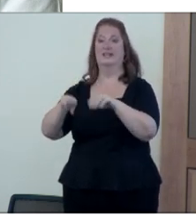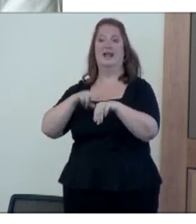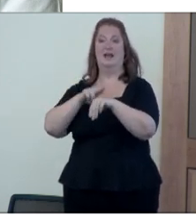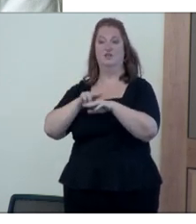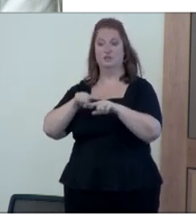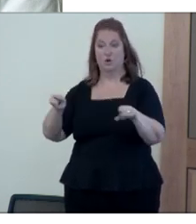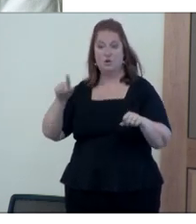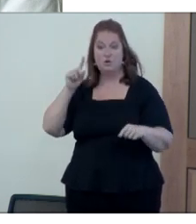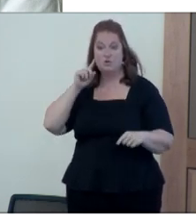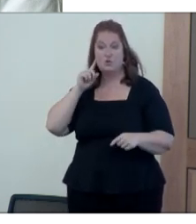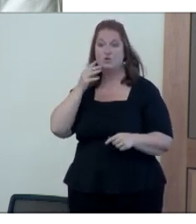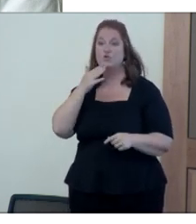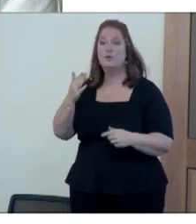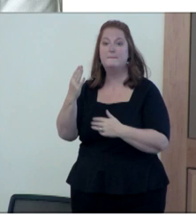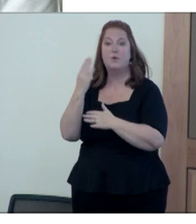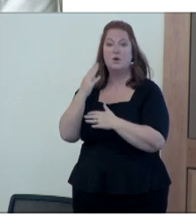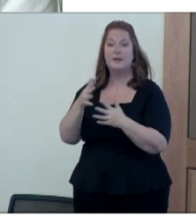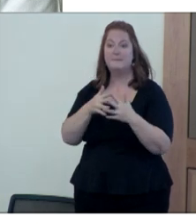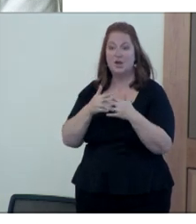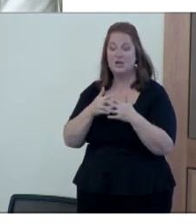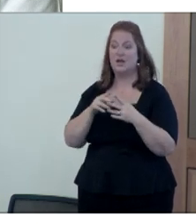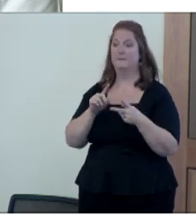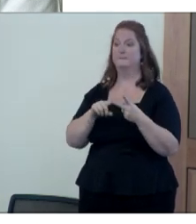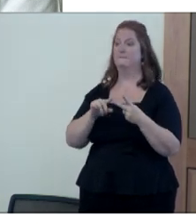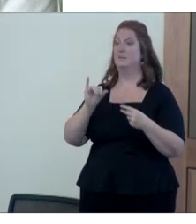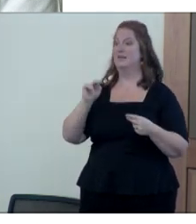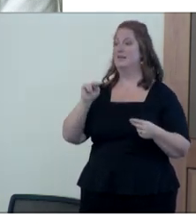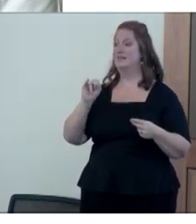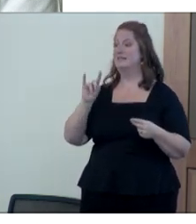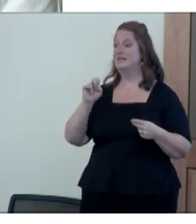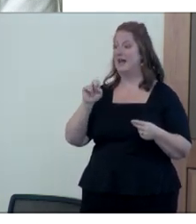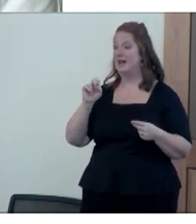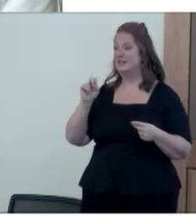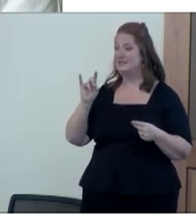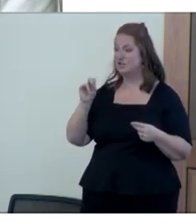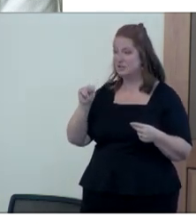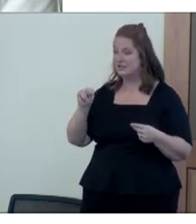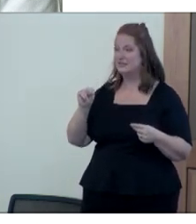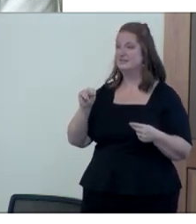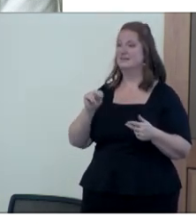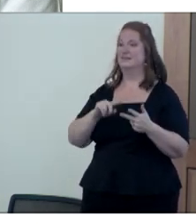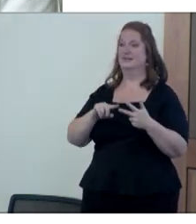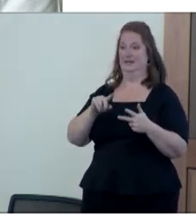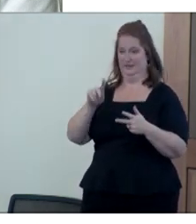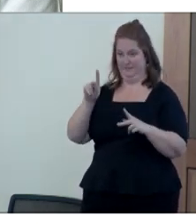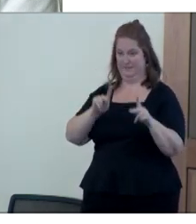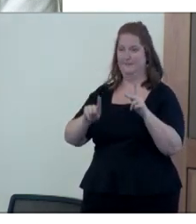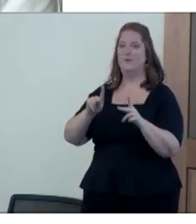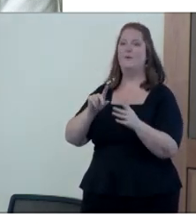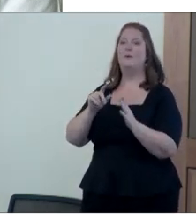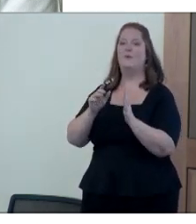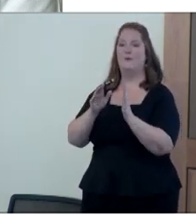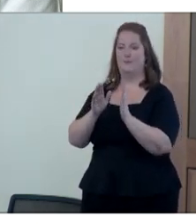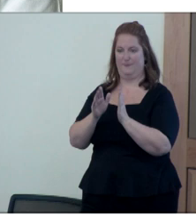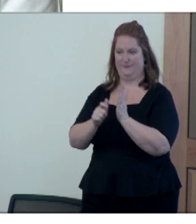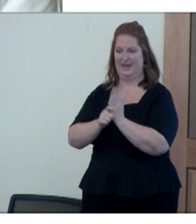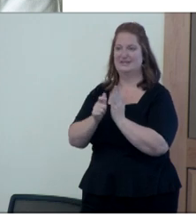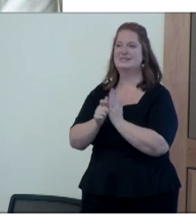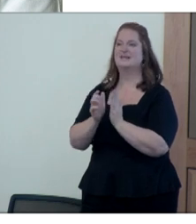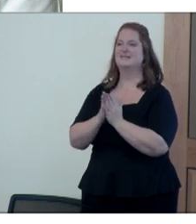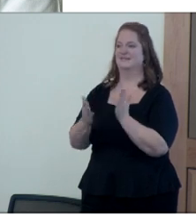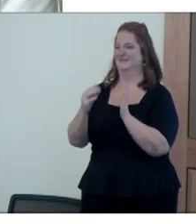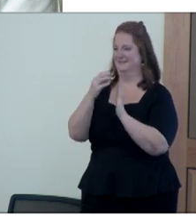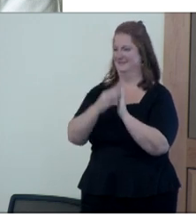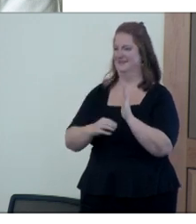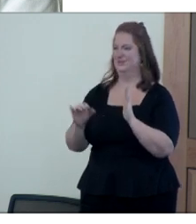Good Morning America. It was on Inside Edition, and it was actually in People magazine as well. But most importantly,